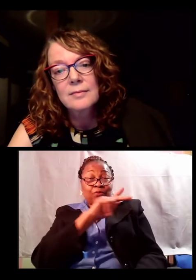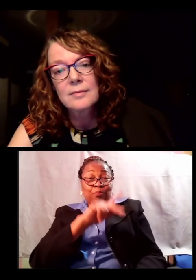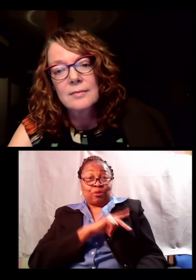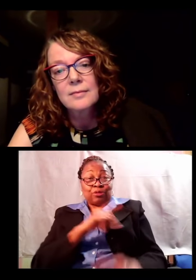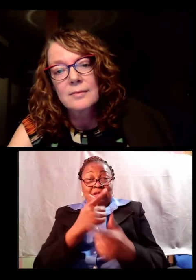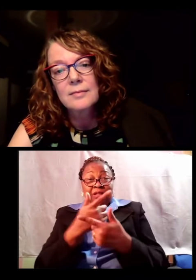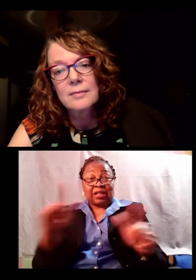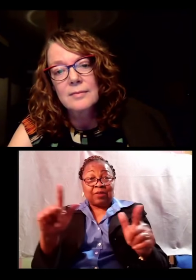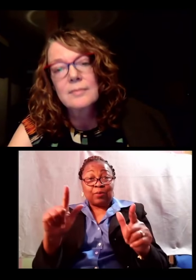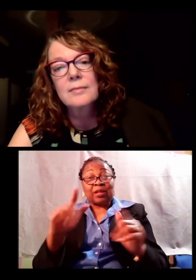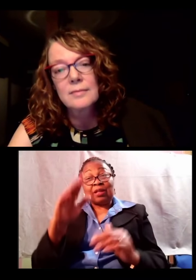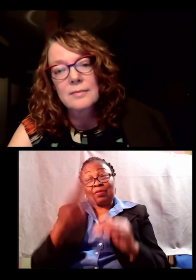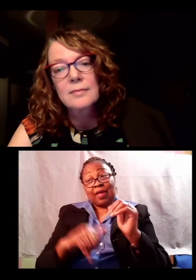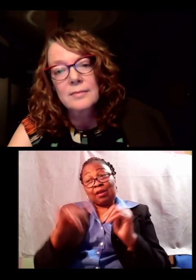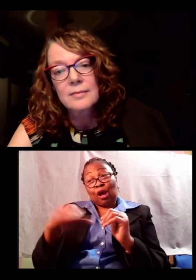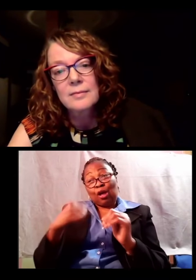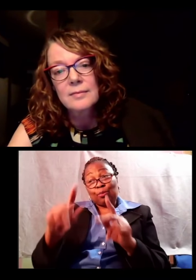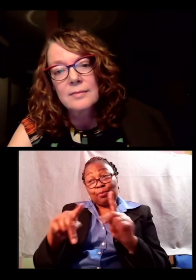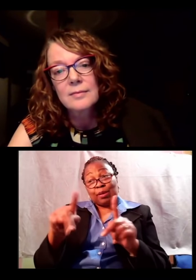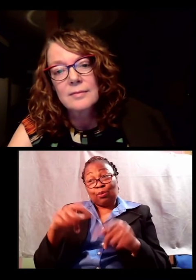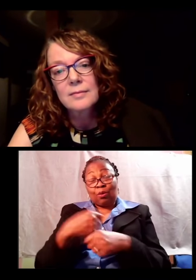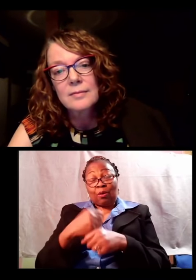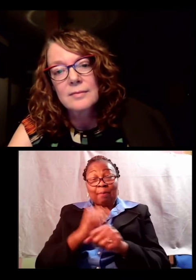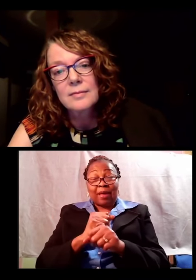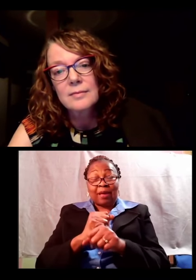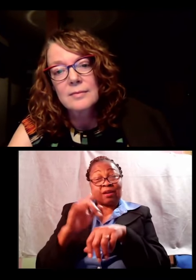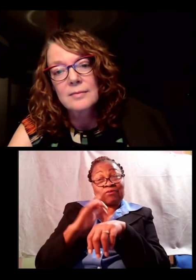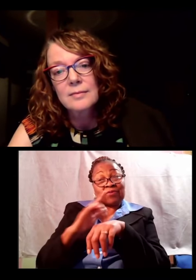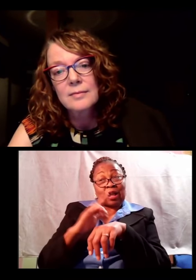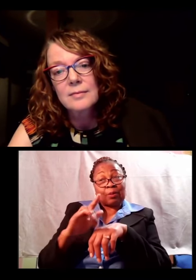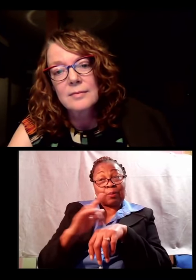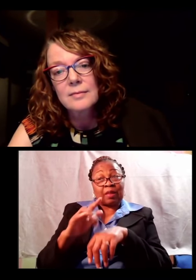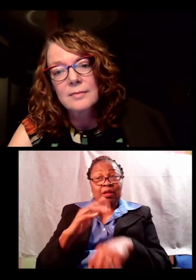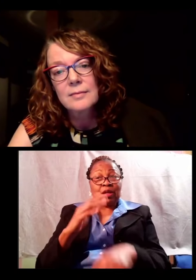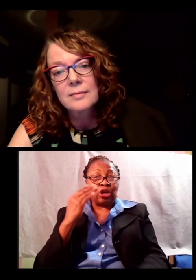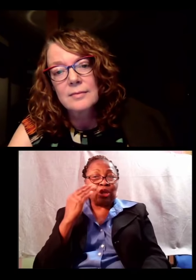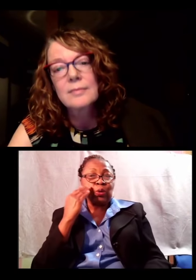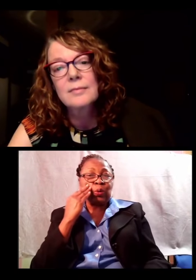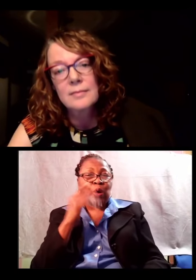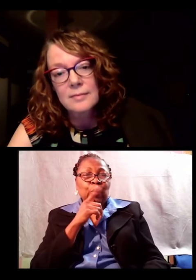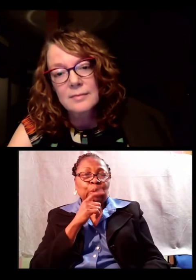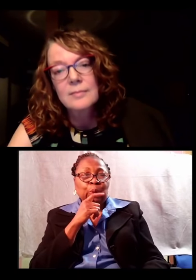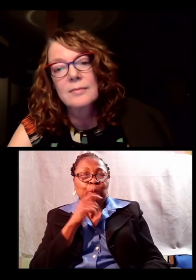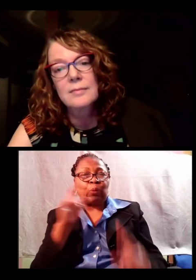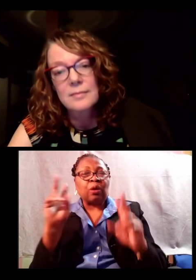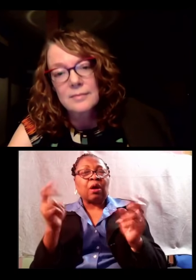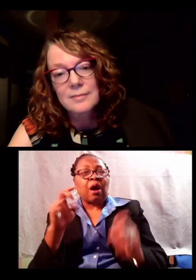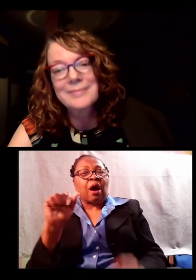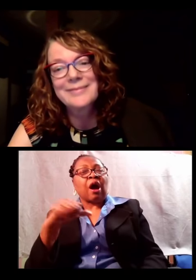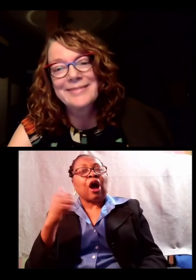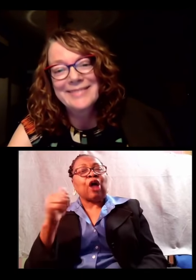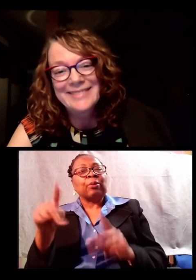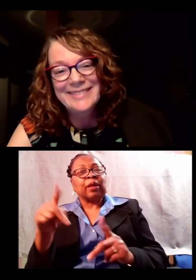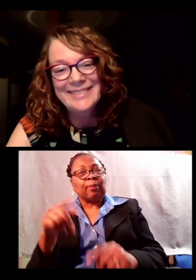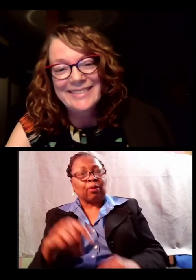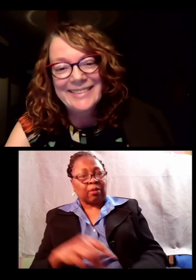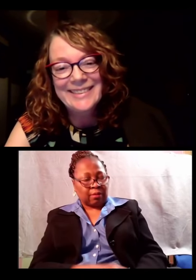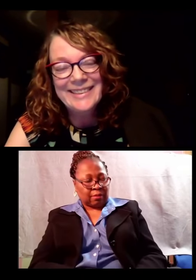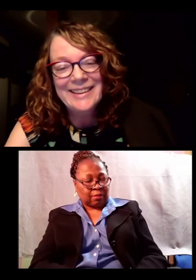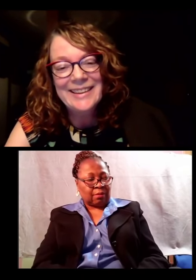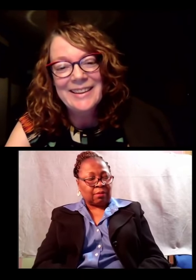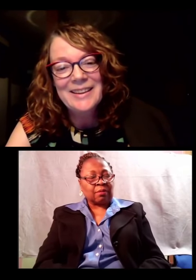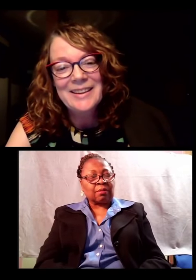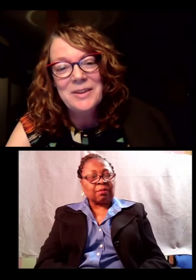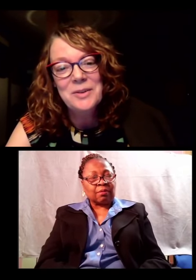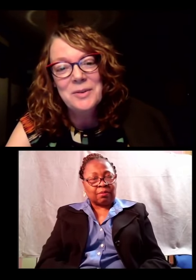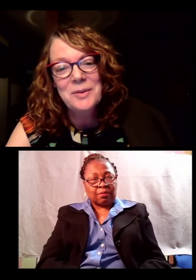making available. These other people, you know who you are, other people. So it would not